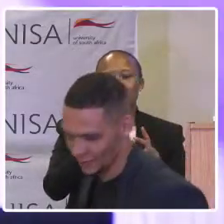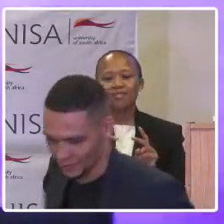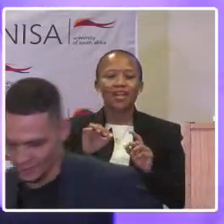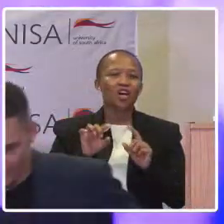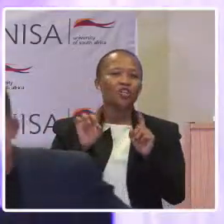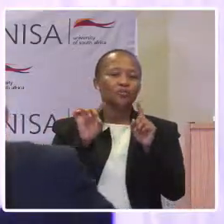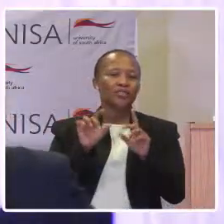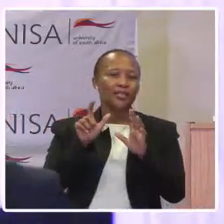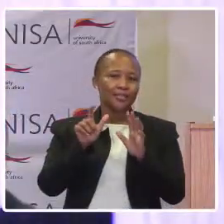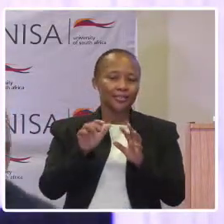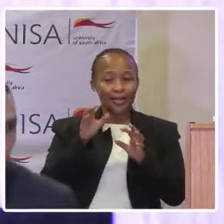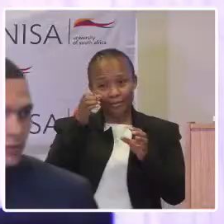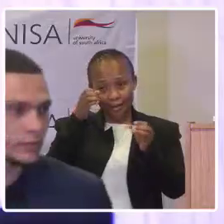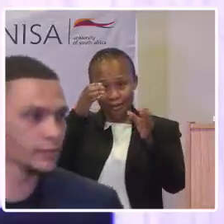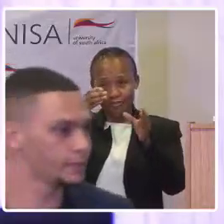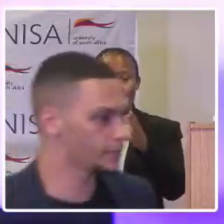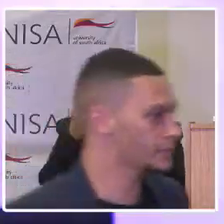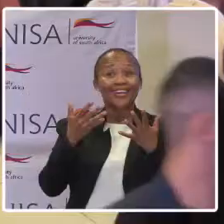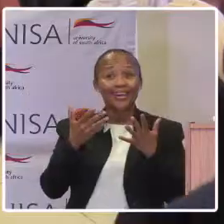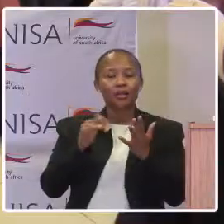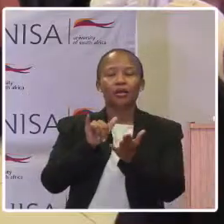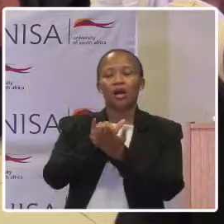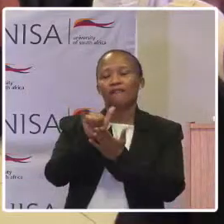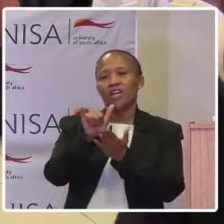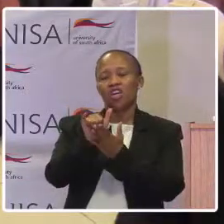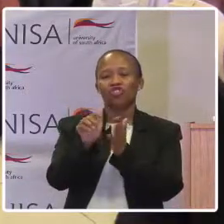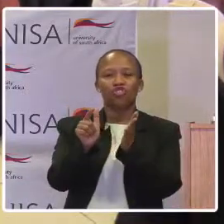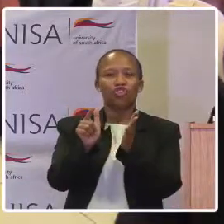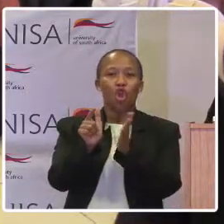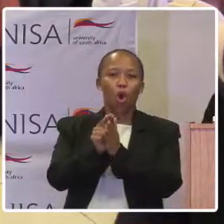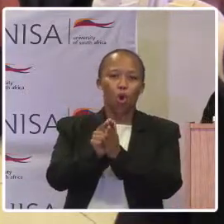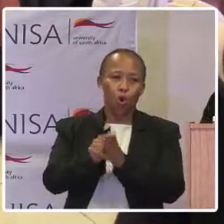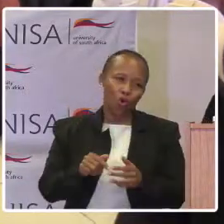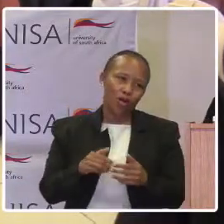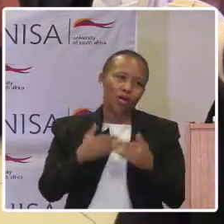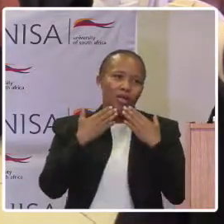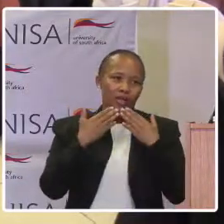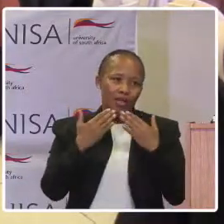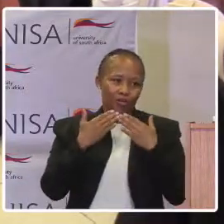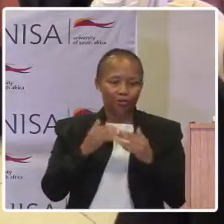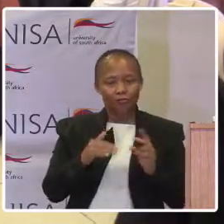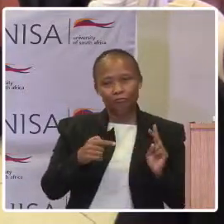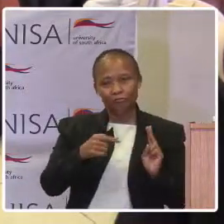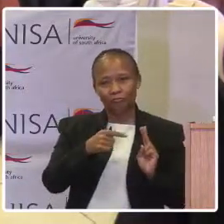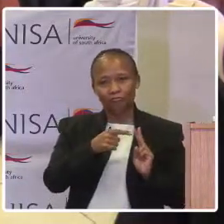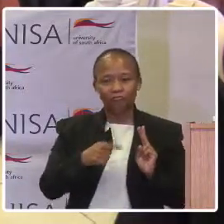and expert in aviation law. Thank you, Mr. Rhys.